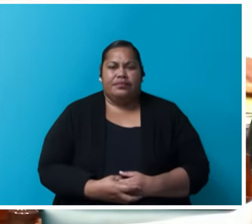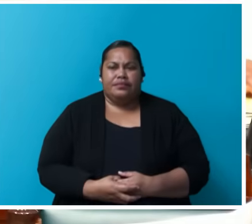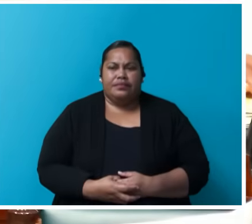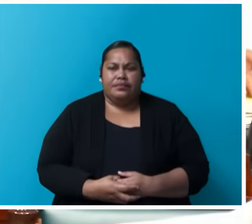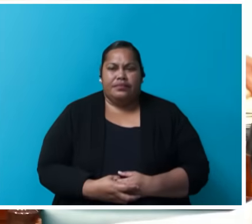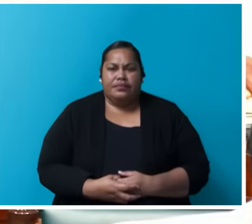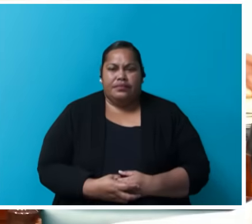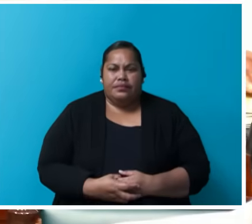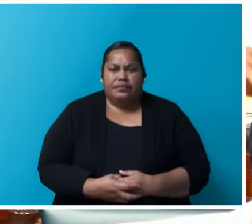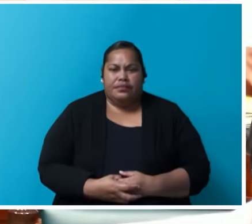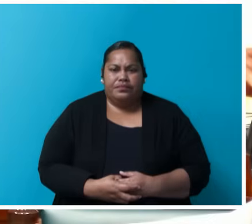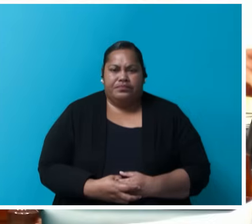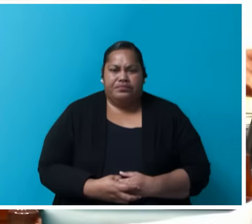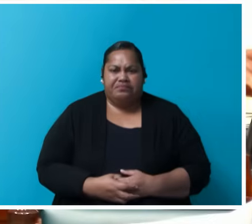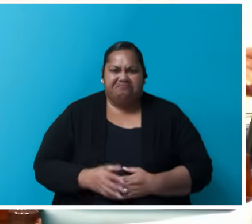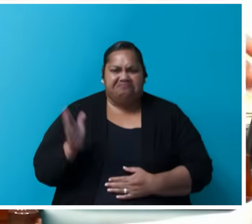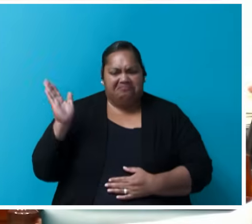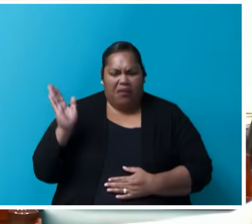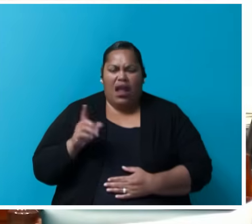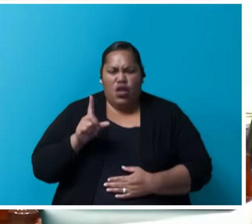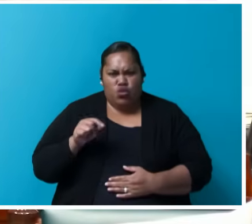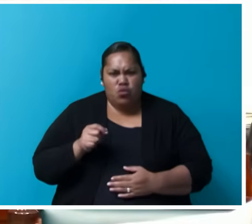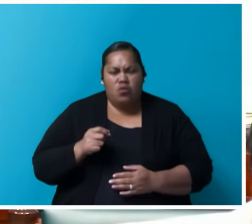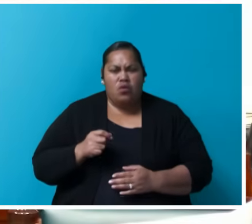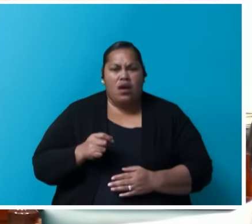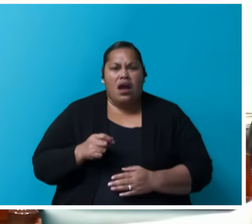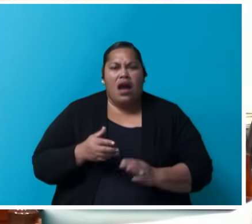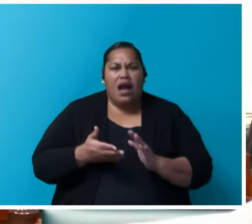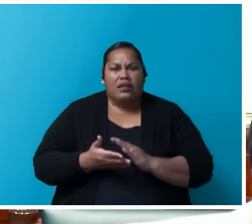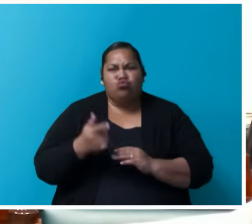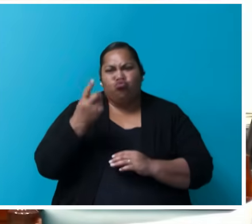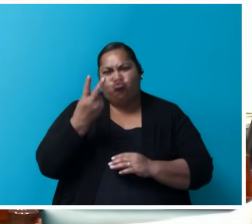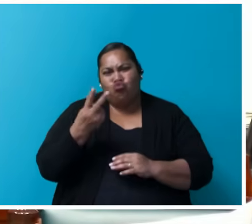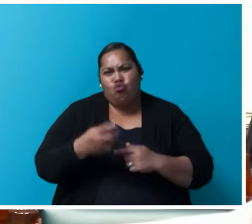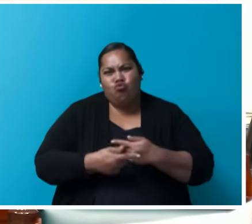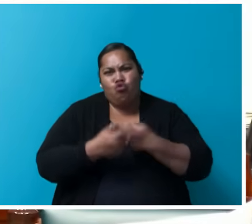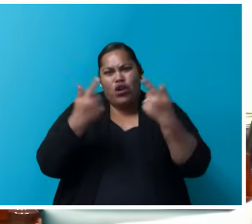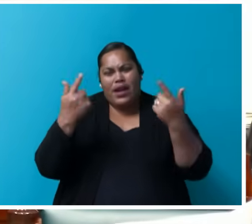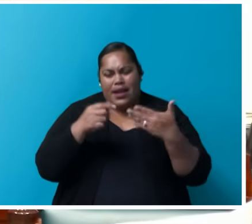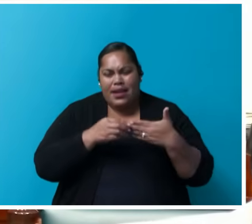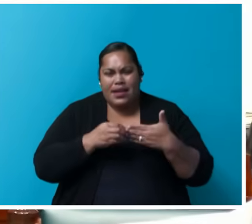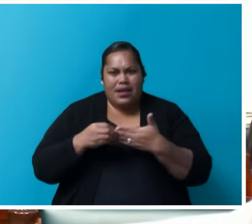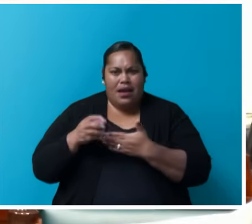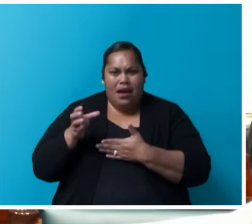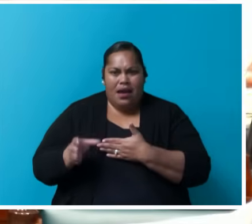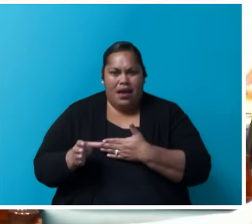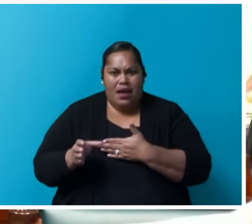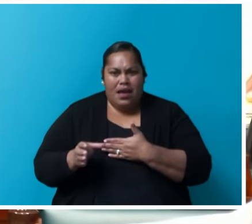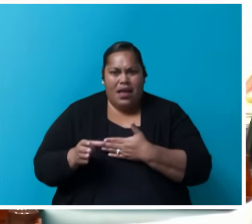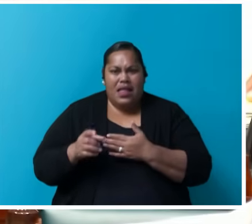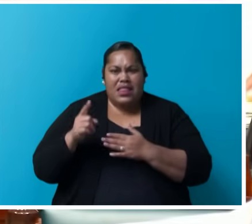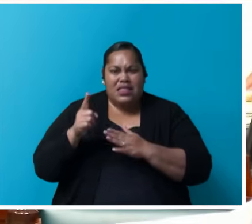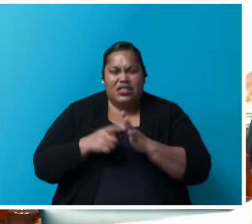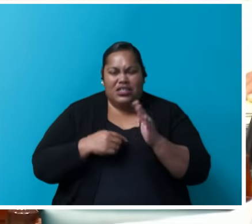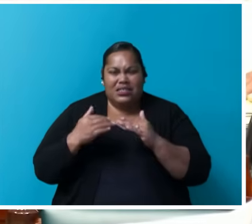and I did that under two great leaders, the late Justice Jairam Reddy,